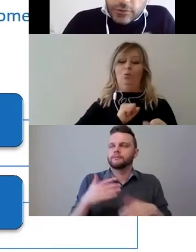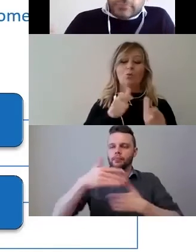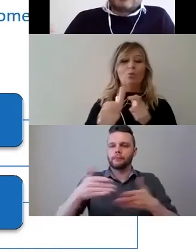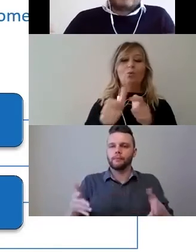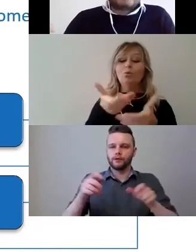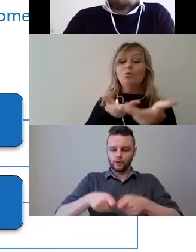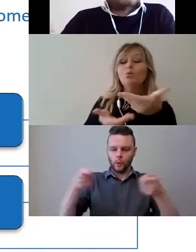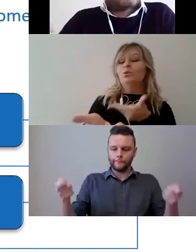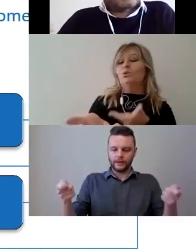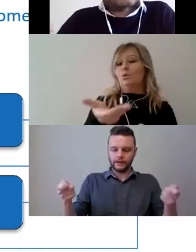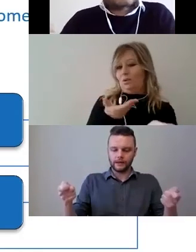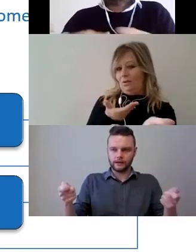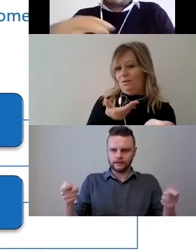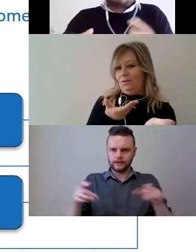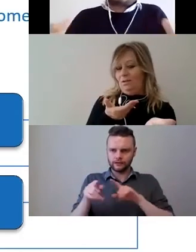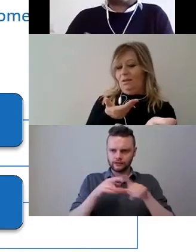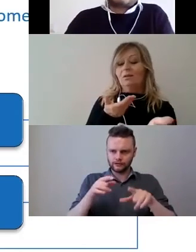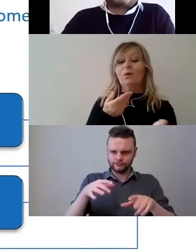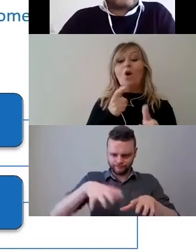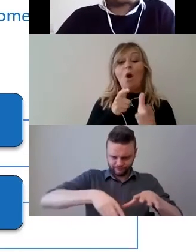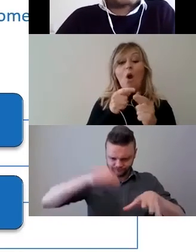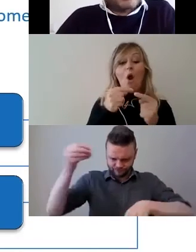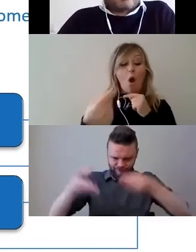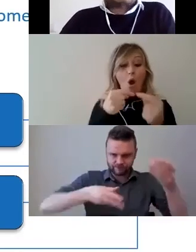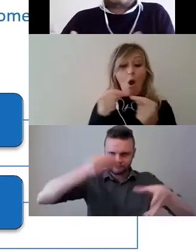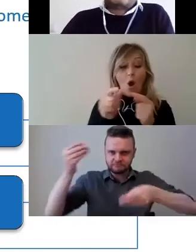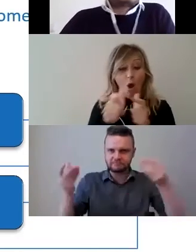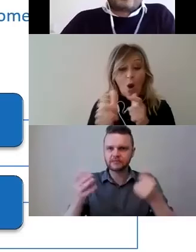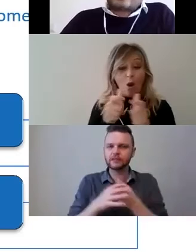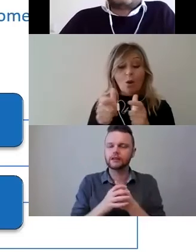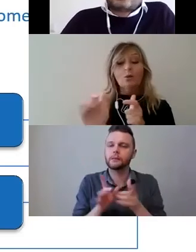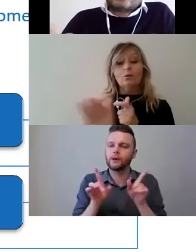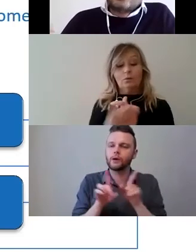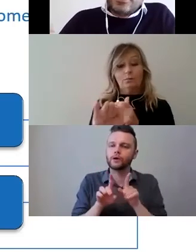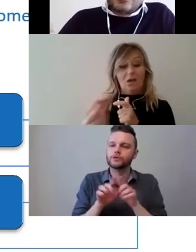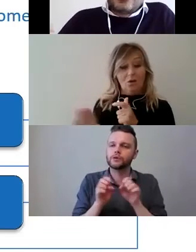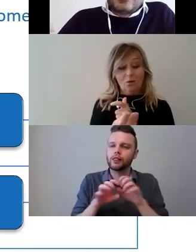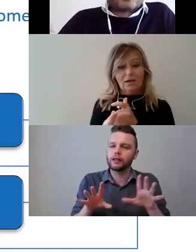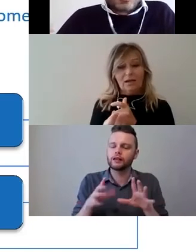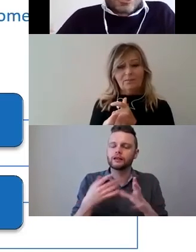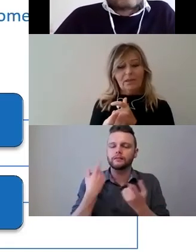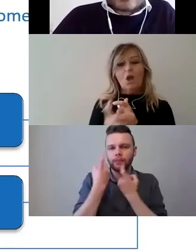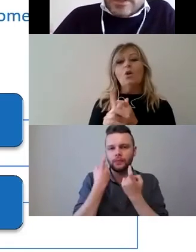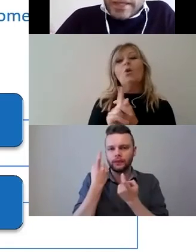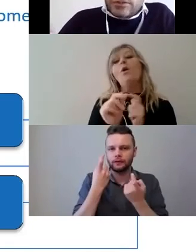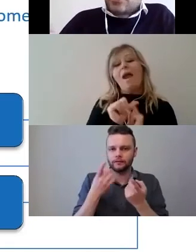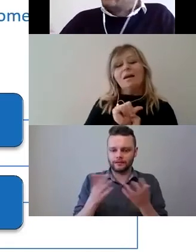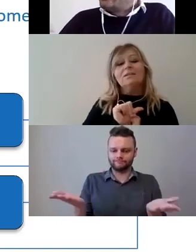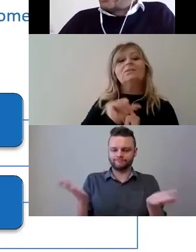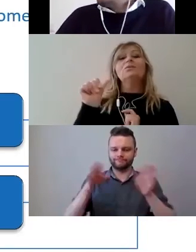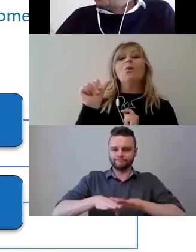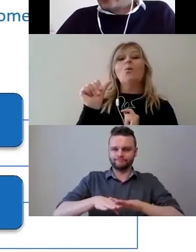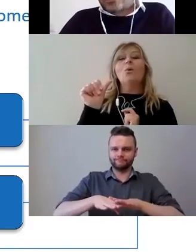trying to bring things outside of the box. But then it's also important to close and